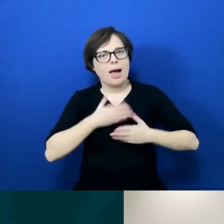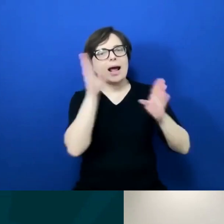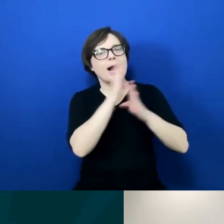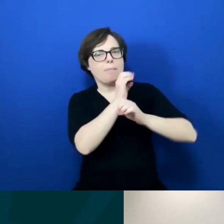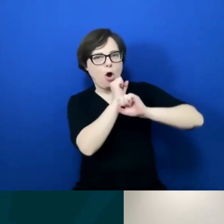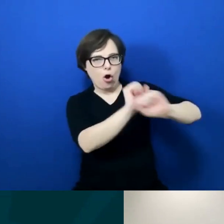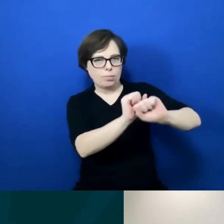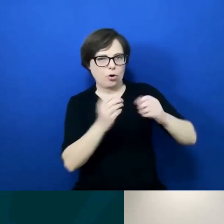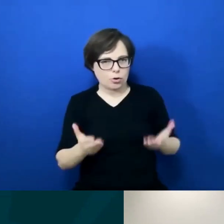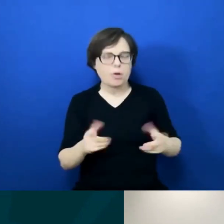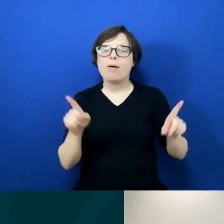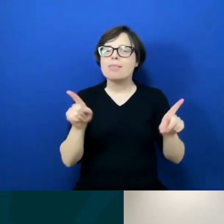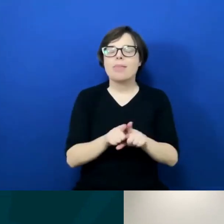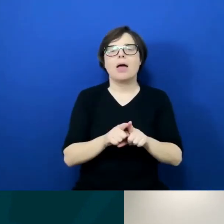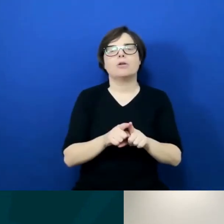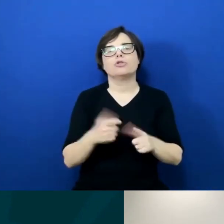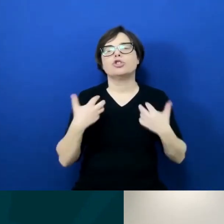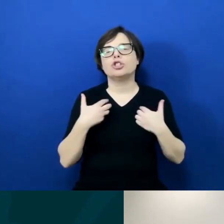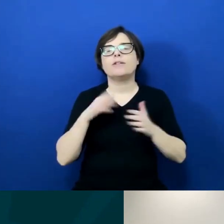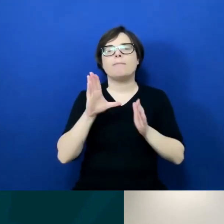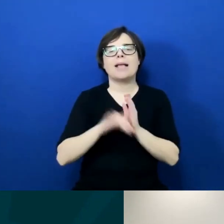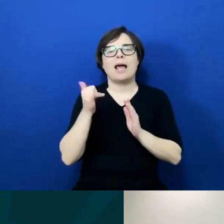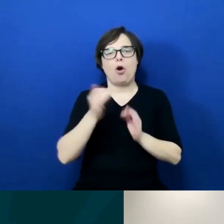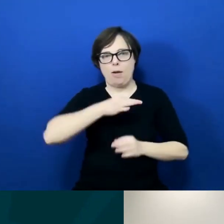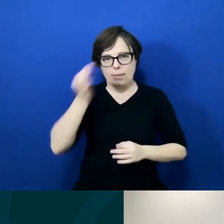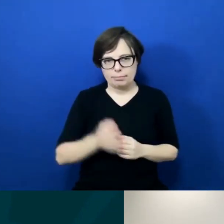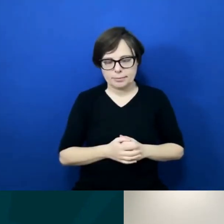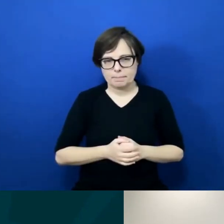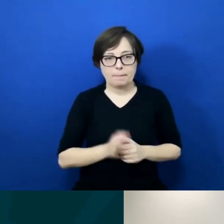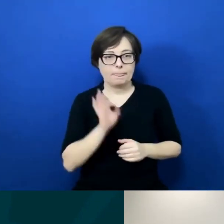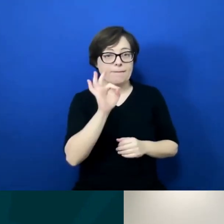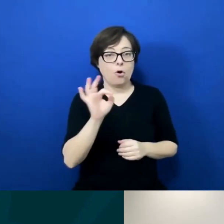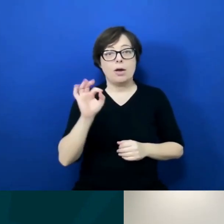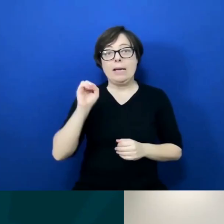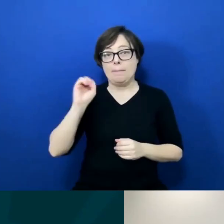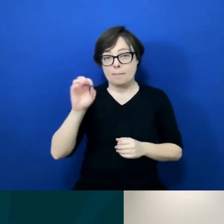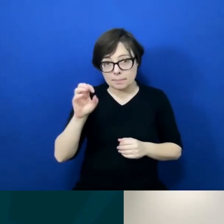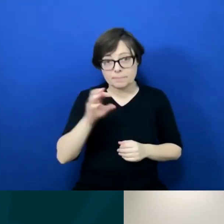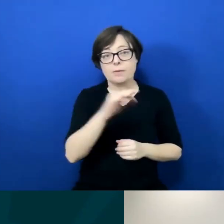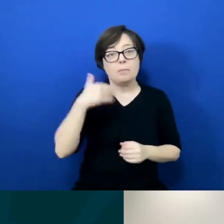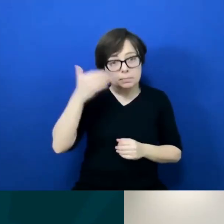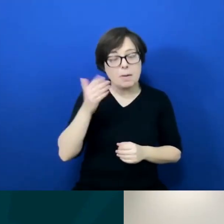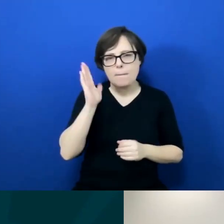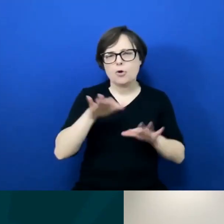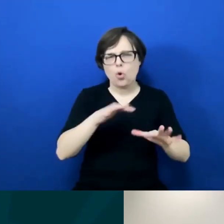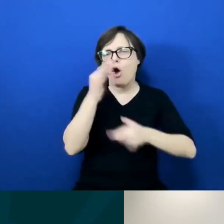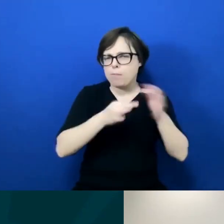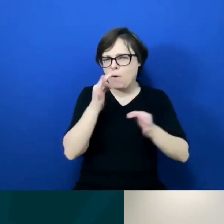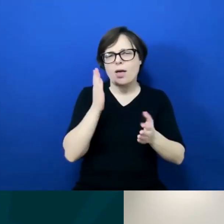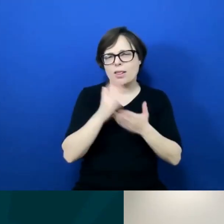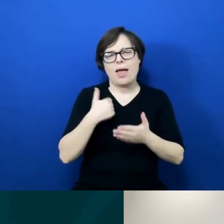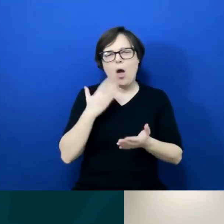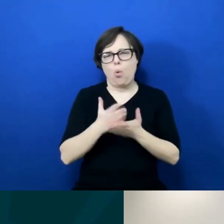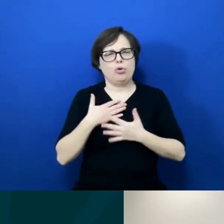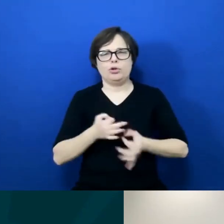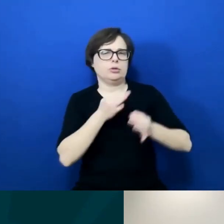climate resilience and the quality of life in the cities. In his presentation, he will be talking a lot, so I